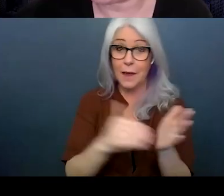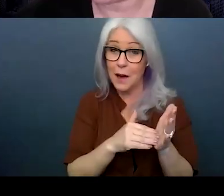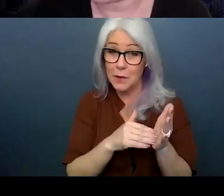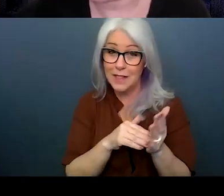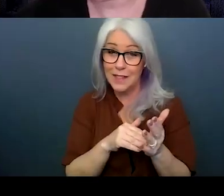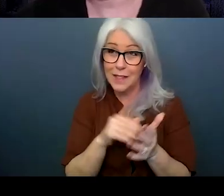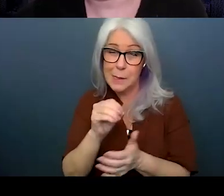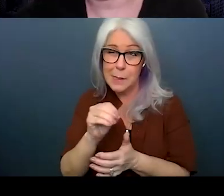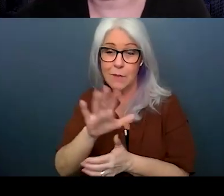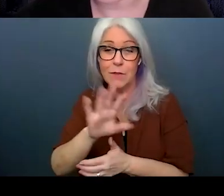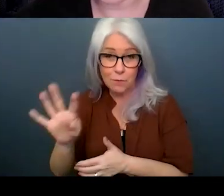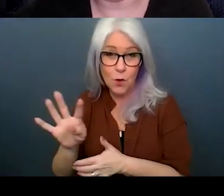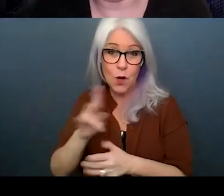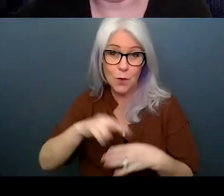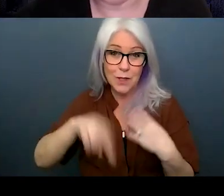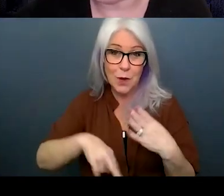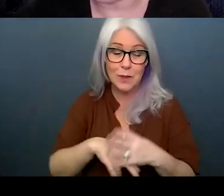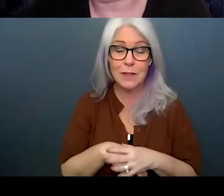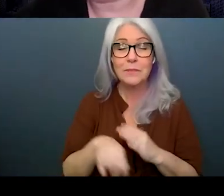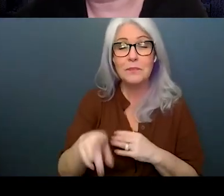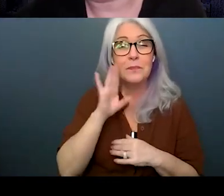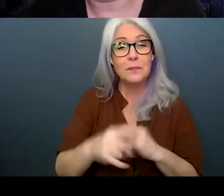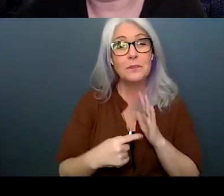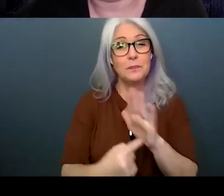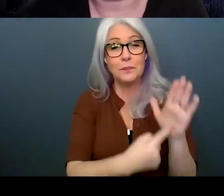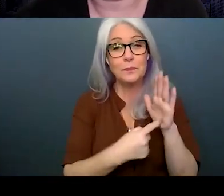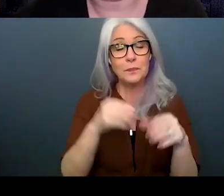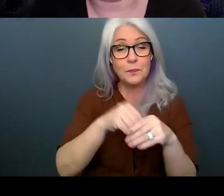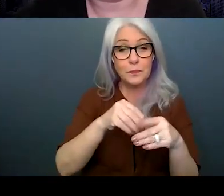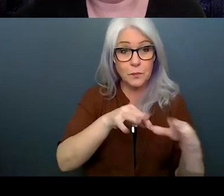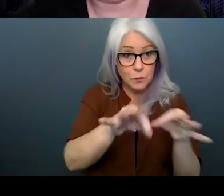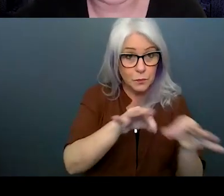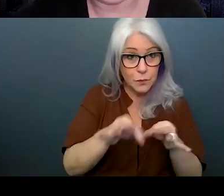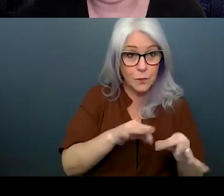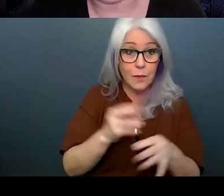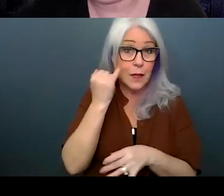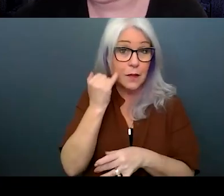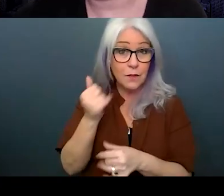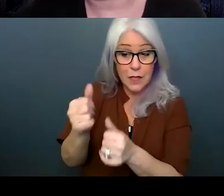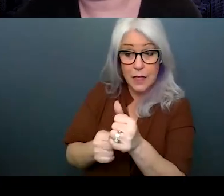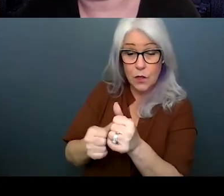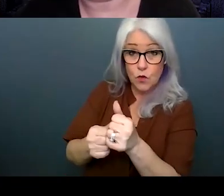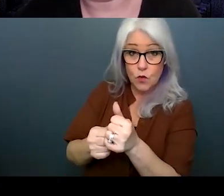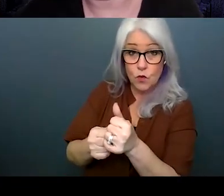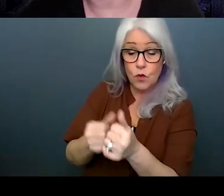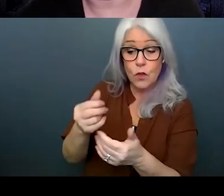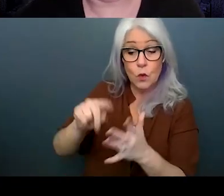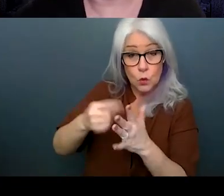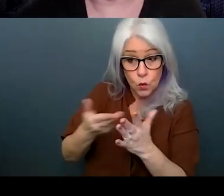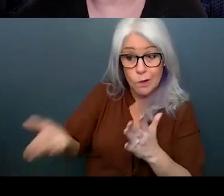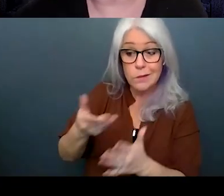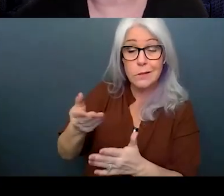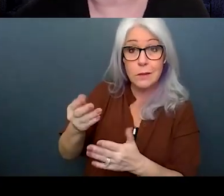15,054 results. It will say in the description if each source is peer-reviewed or not. And so you'll get